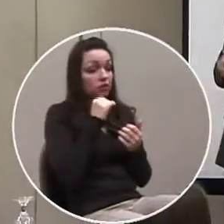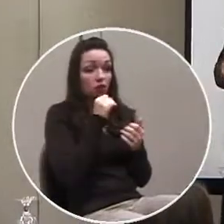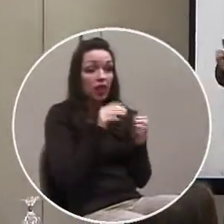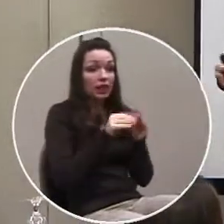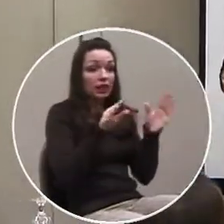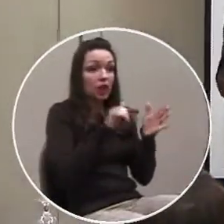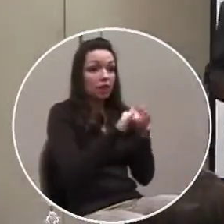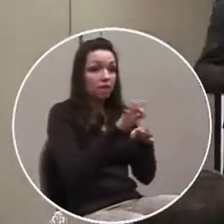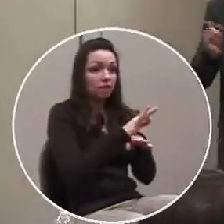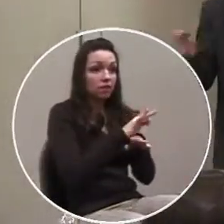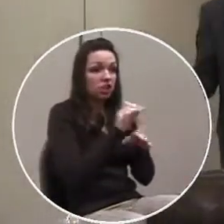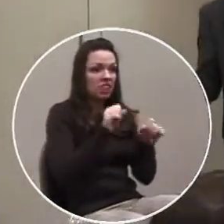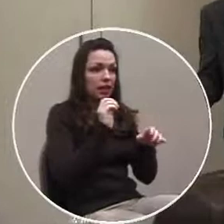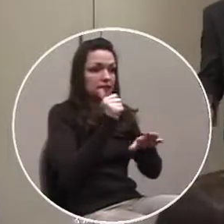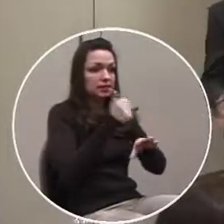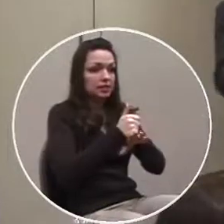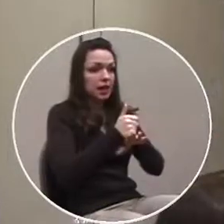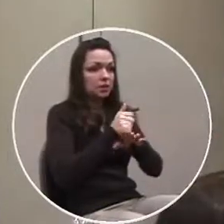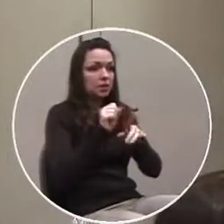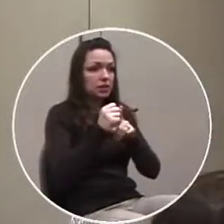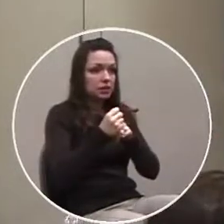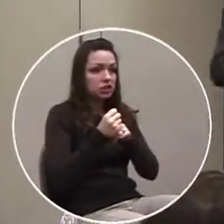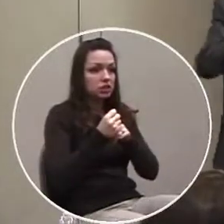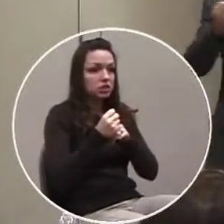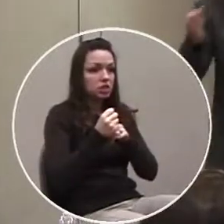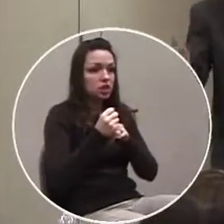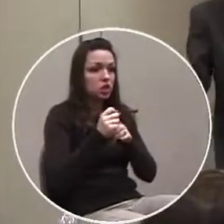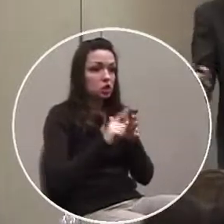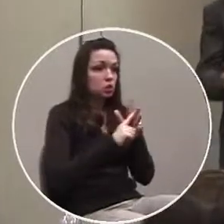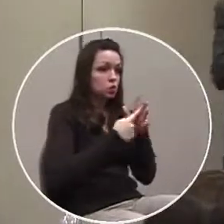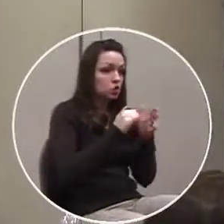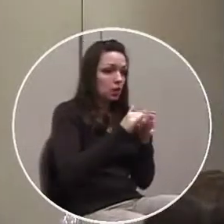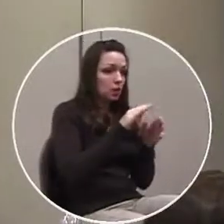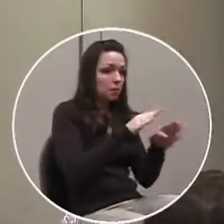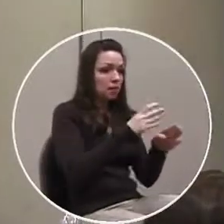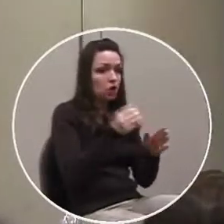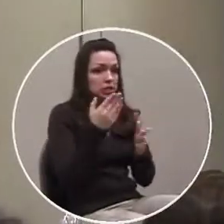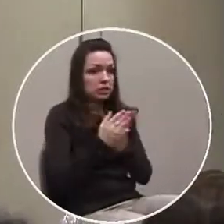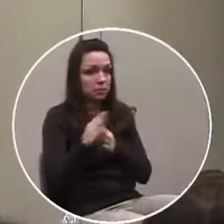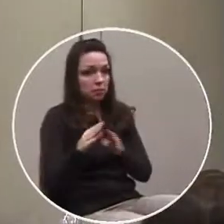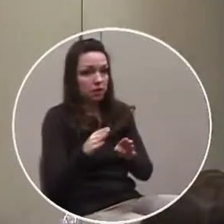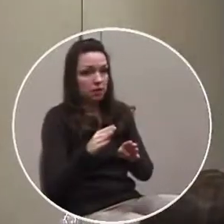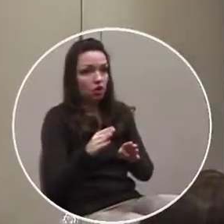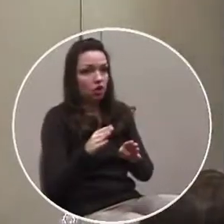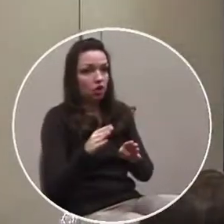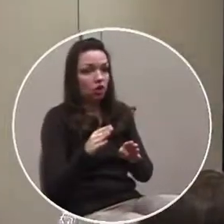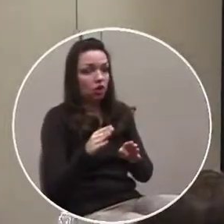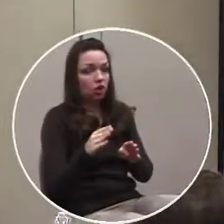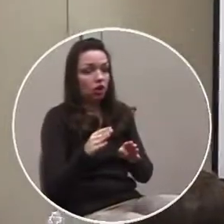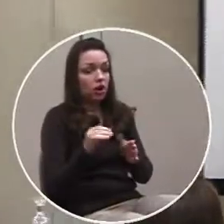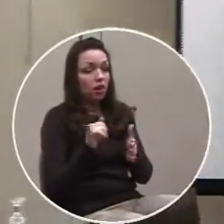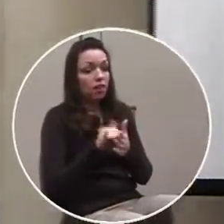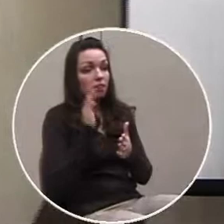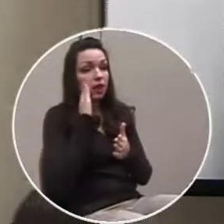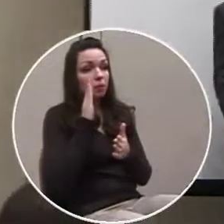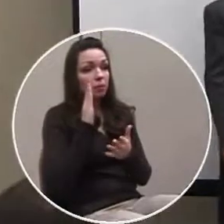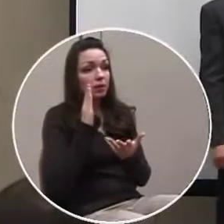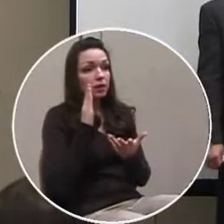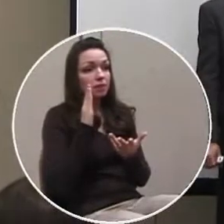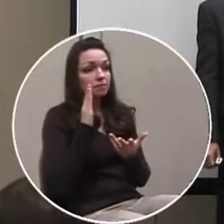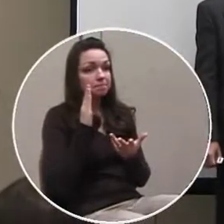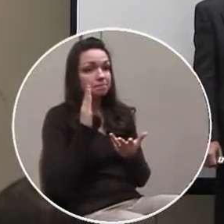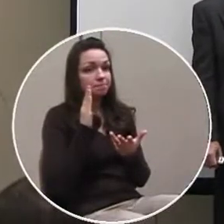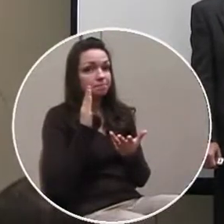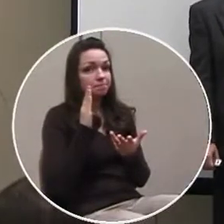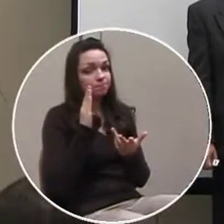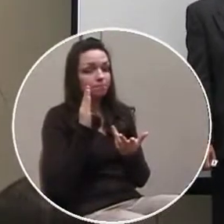actually set up conditions to elicit the behavior and stop the behavior, elicit the behavior and stop the behavior. That would be considered